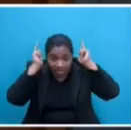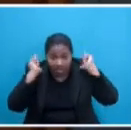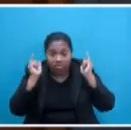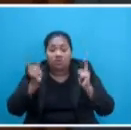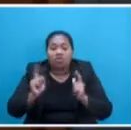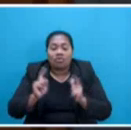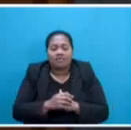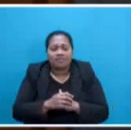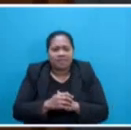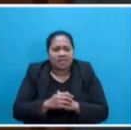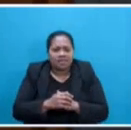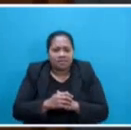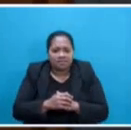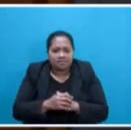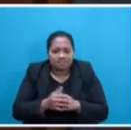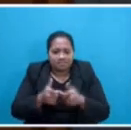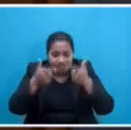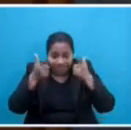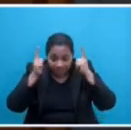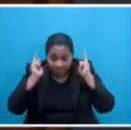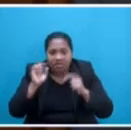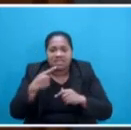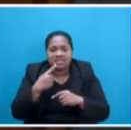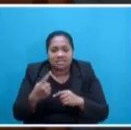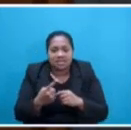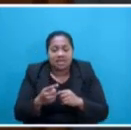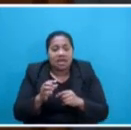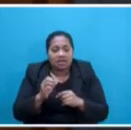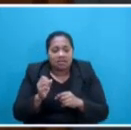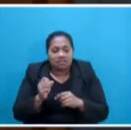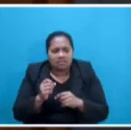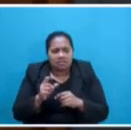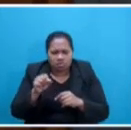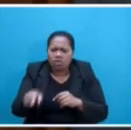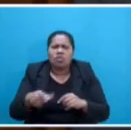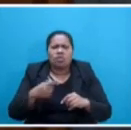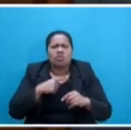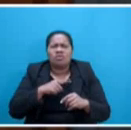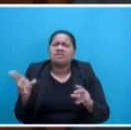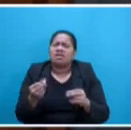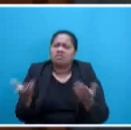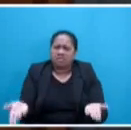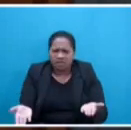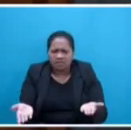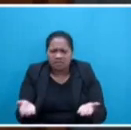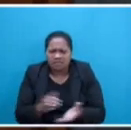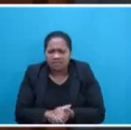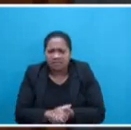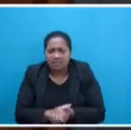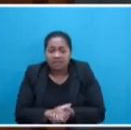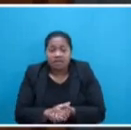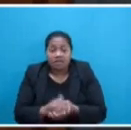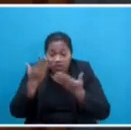think about the mindset that makes someone do this. What has my daughter done to Honorable Gengar Tambua? Unfortunately, for